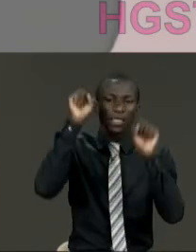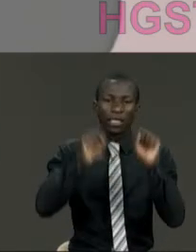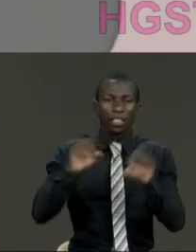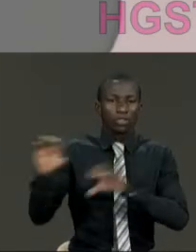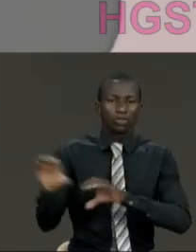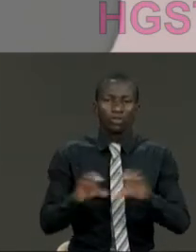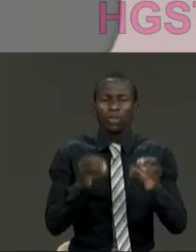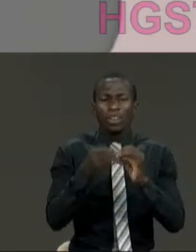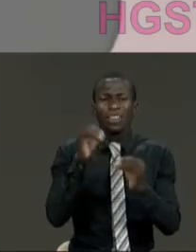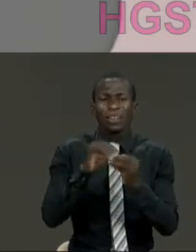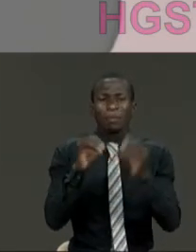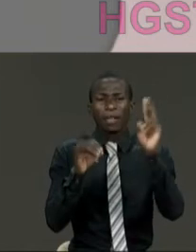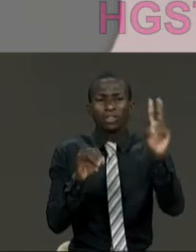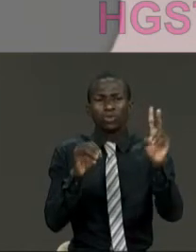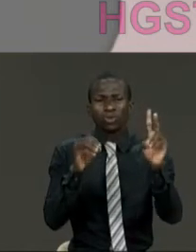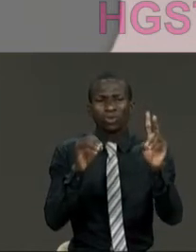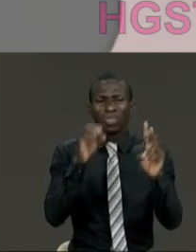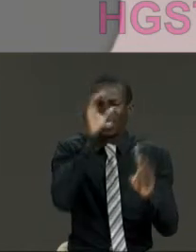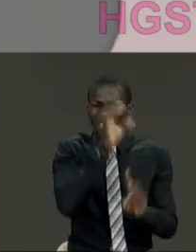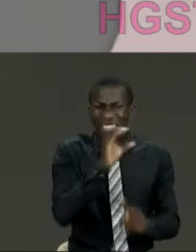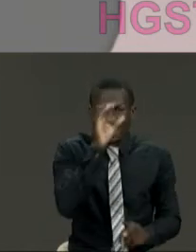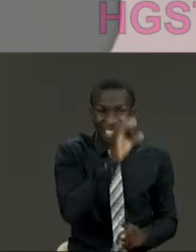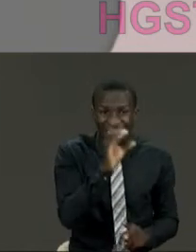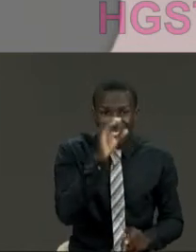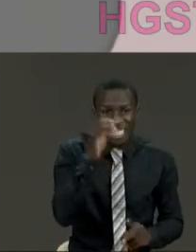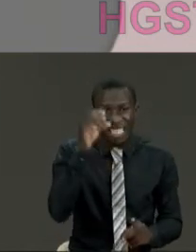two, seek his kingdom.